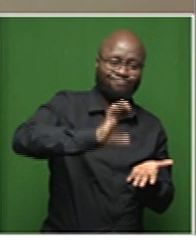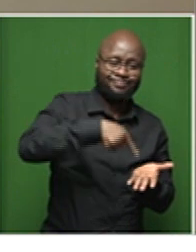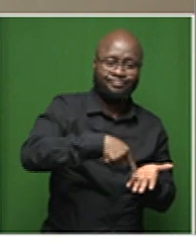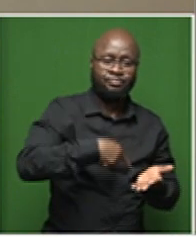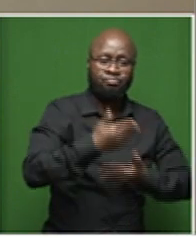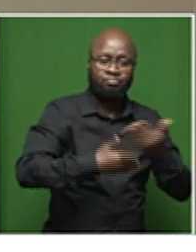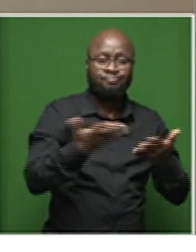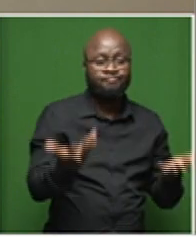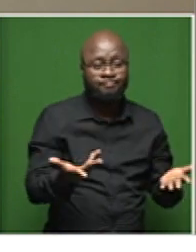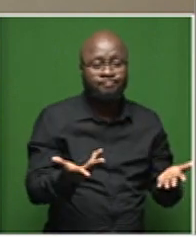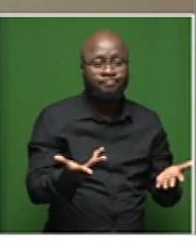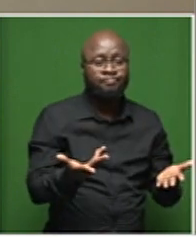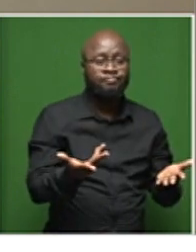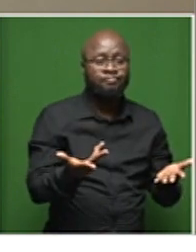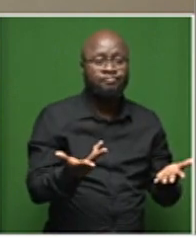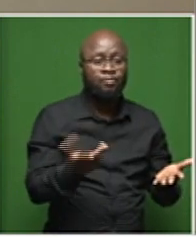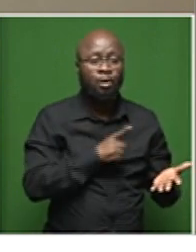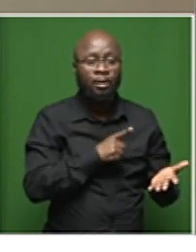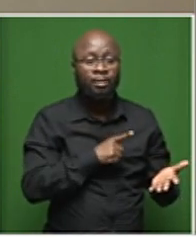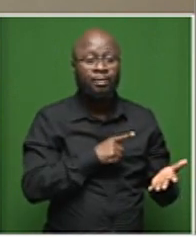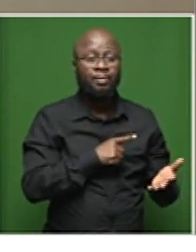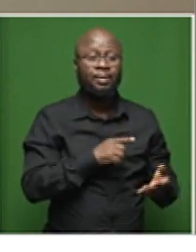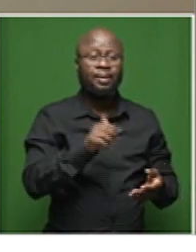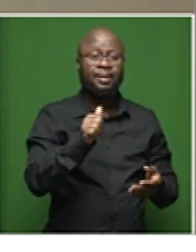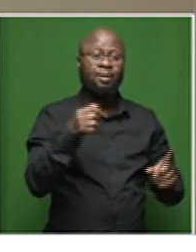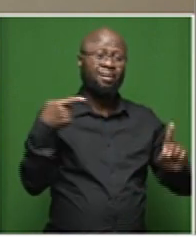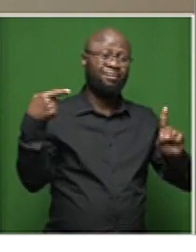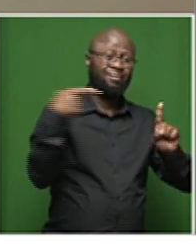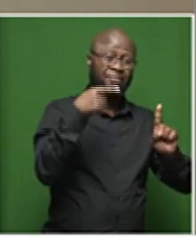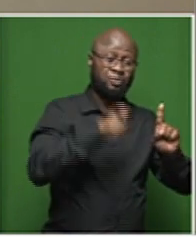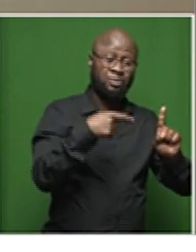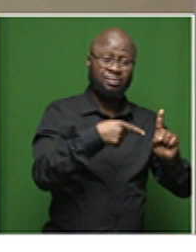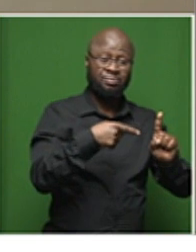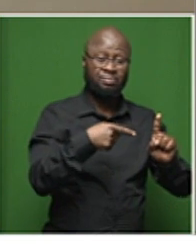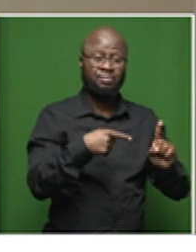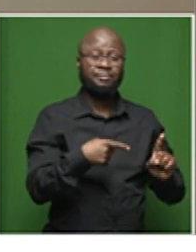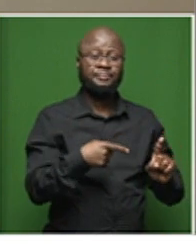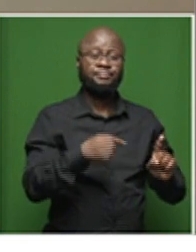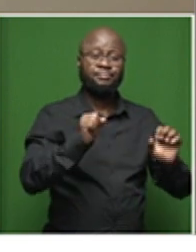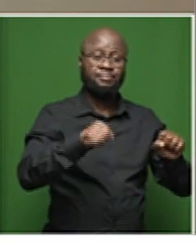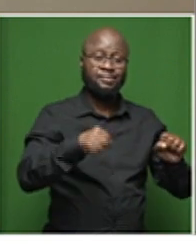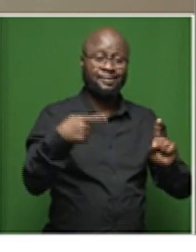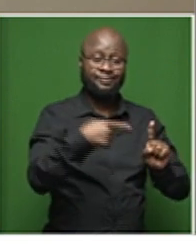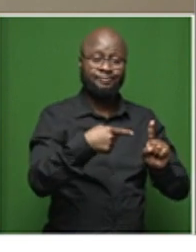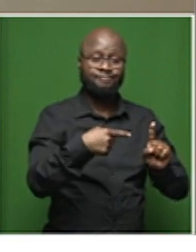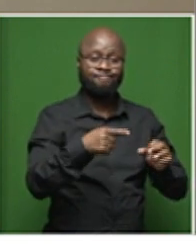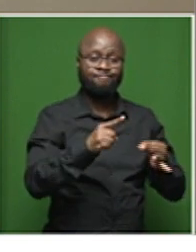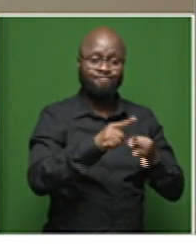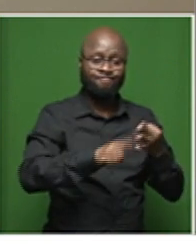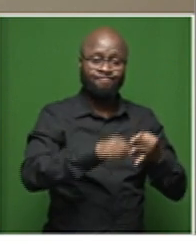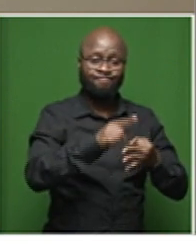on treatment of Amlok and Redac. So the medication works because my headache goes away.